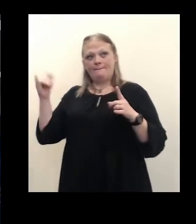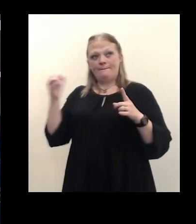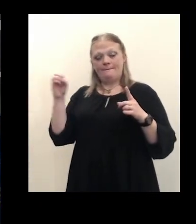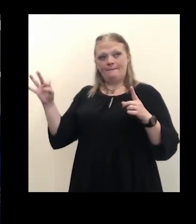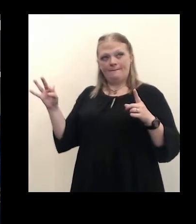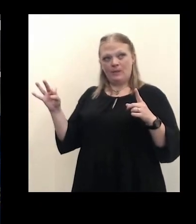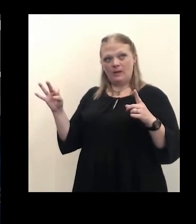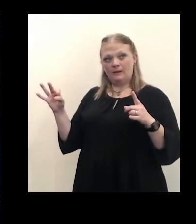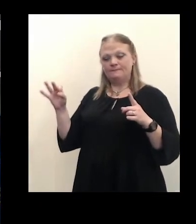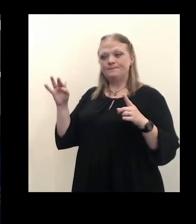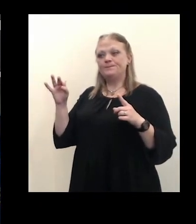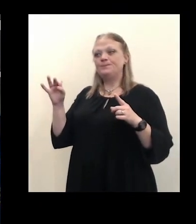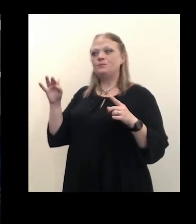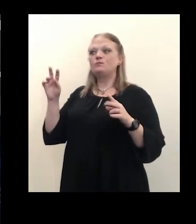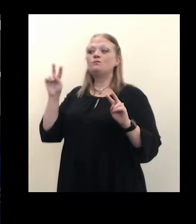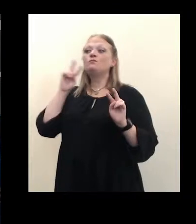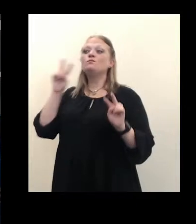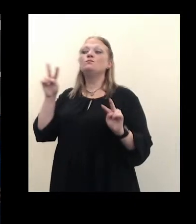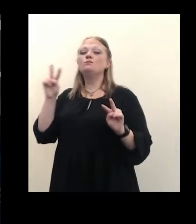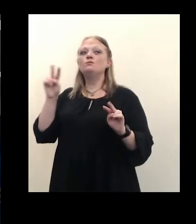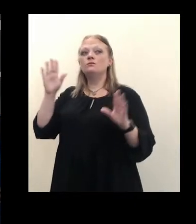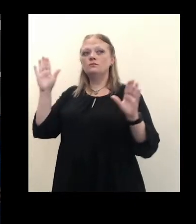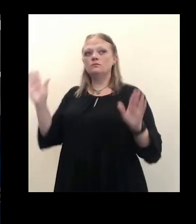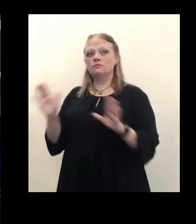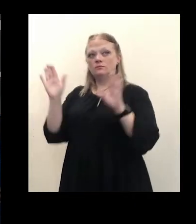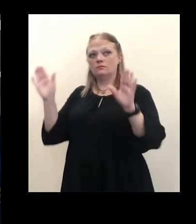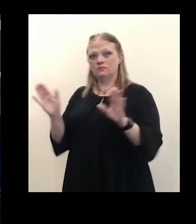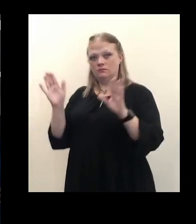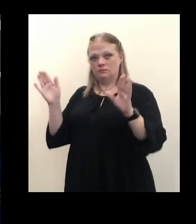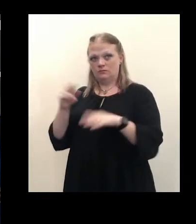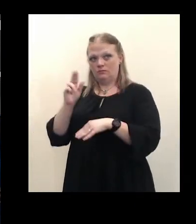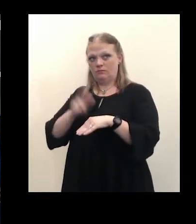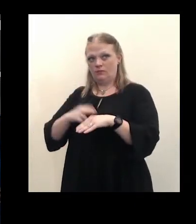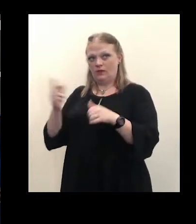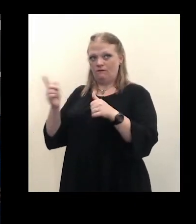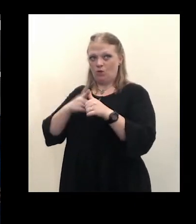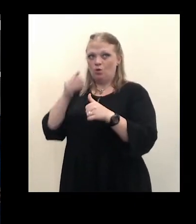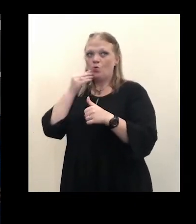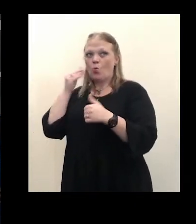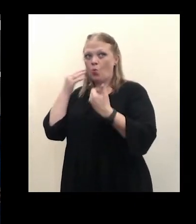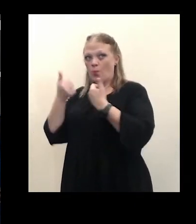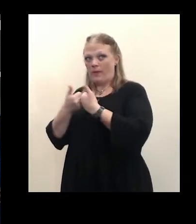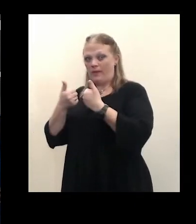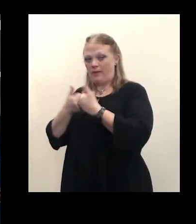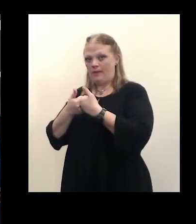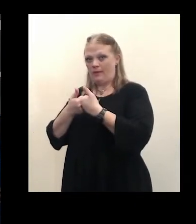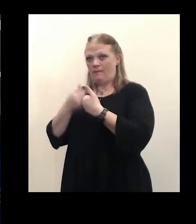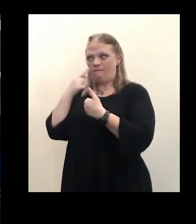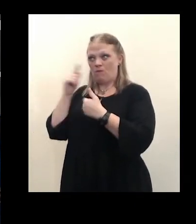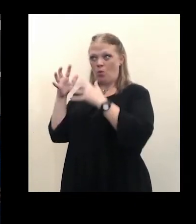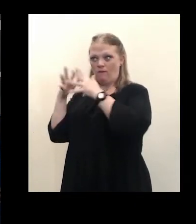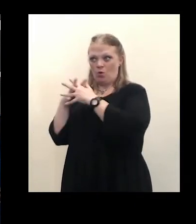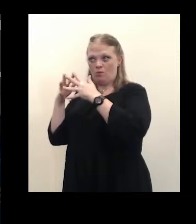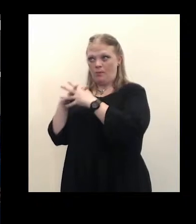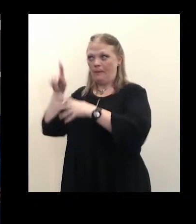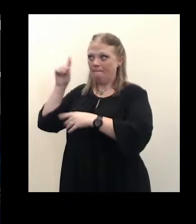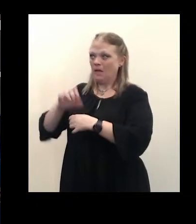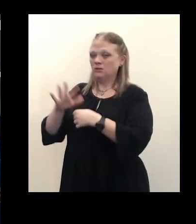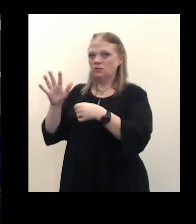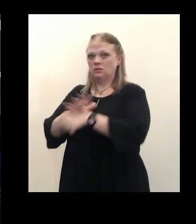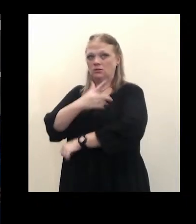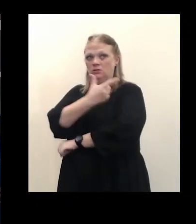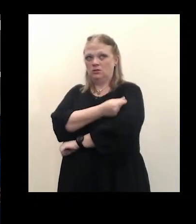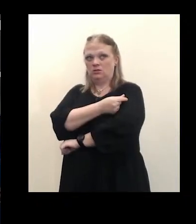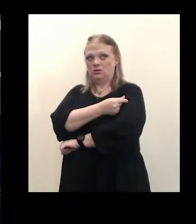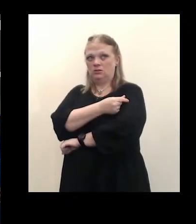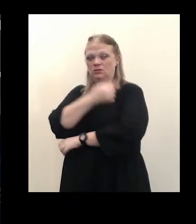Looking ahead to Sunday, that's of course going to be the first home game that Bills fans are going to have to be fully vaccinated. I wonder whether